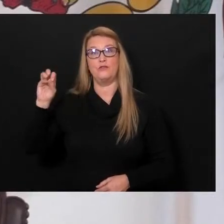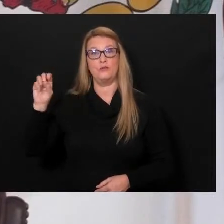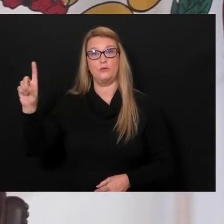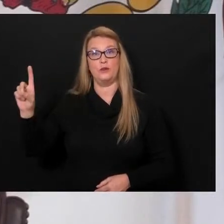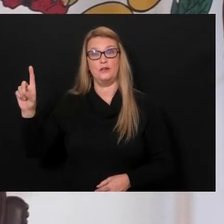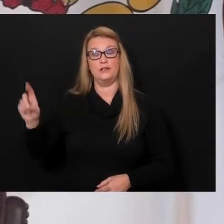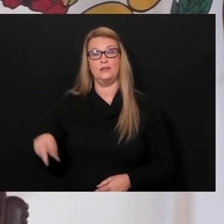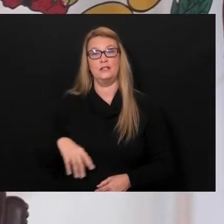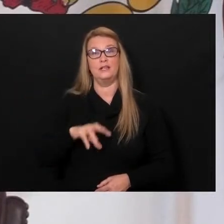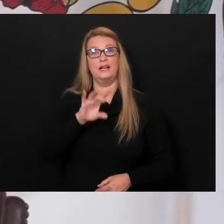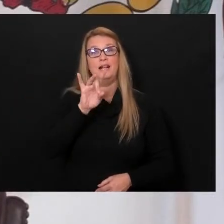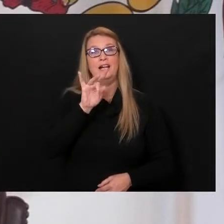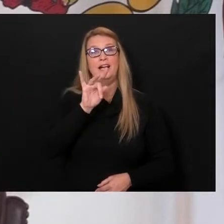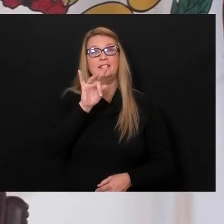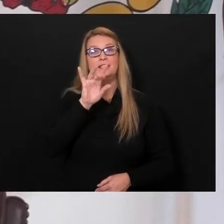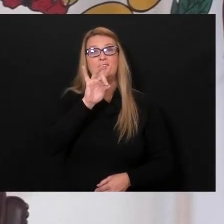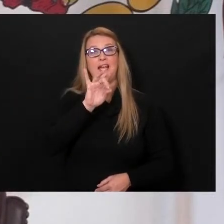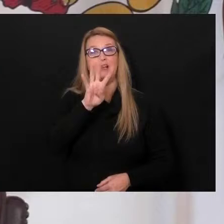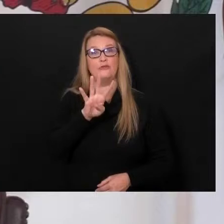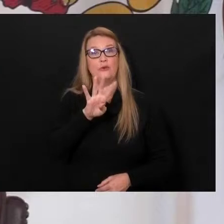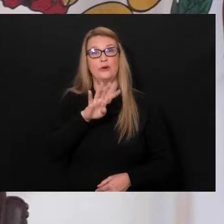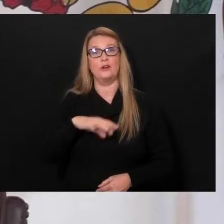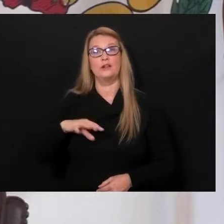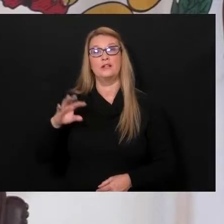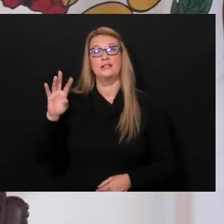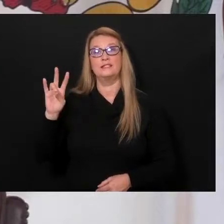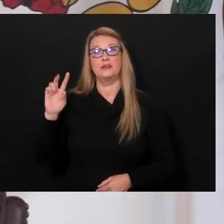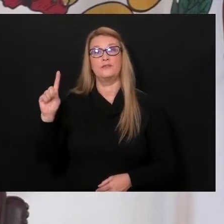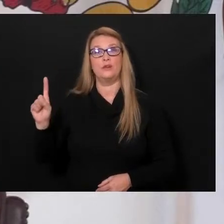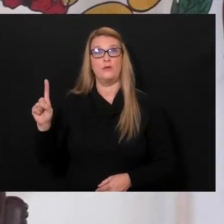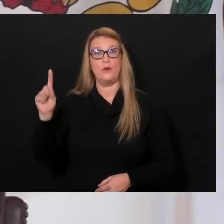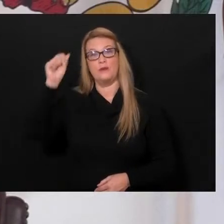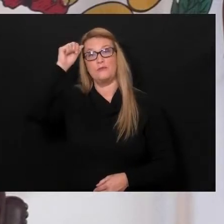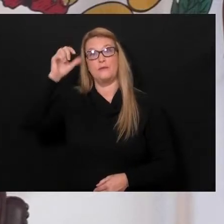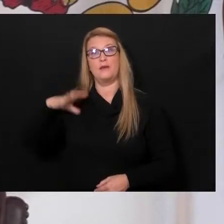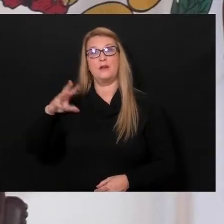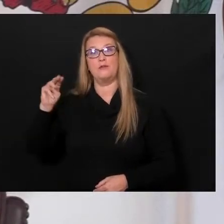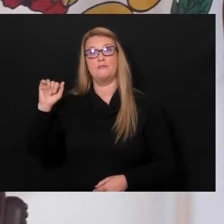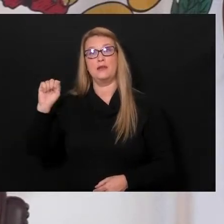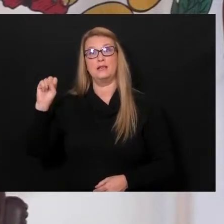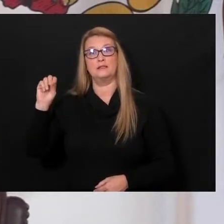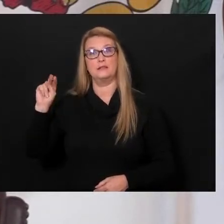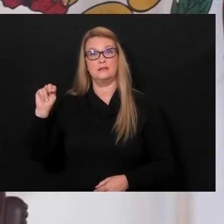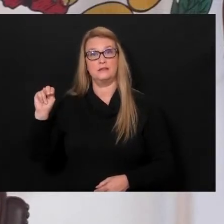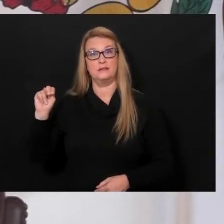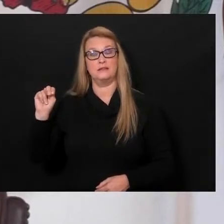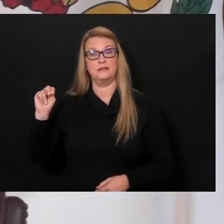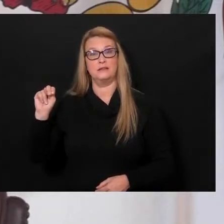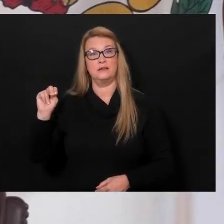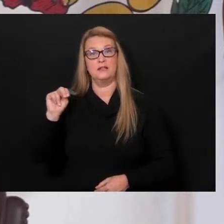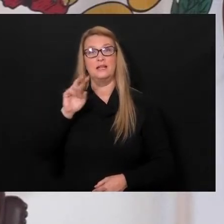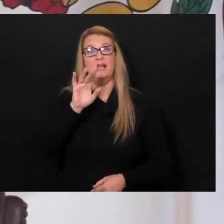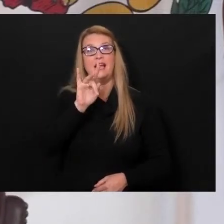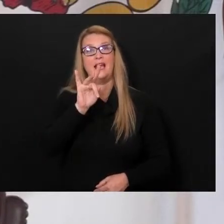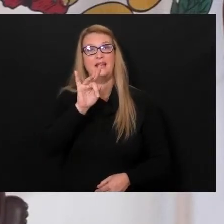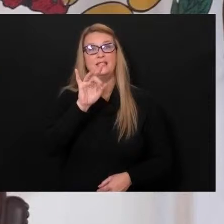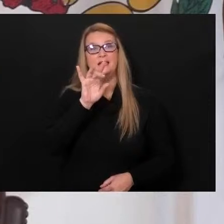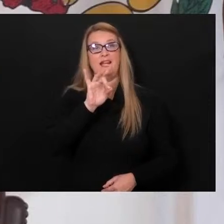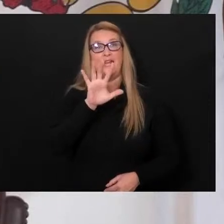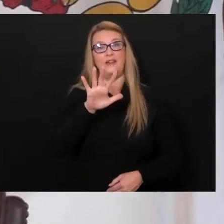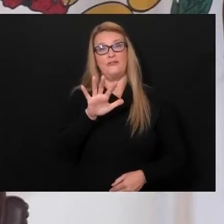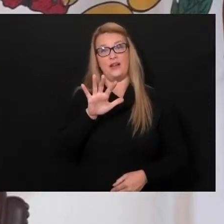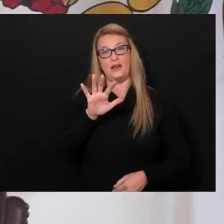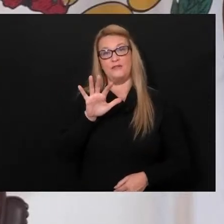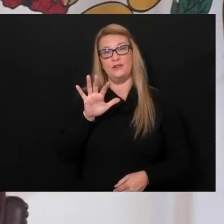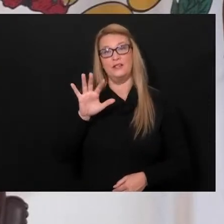County. Our 1,884th death is a 71-year-old male from Mason County. Our 1,885th